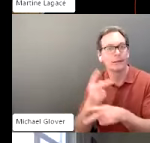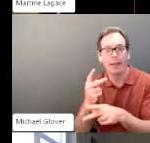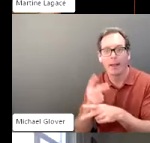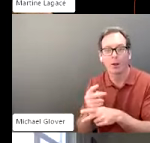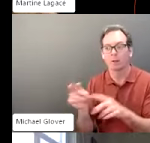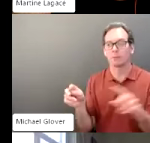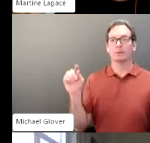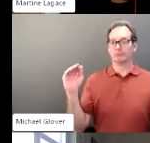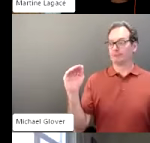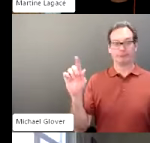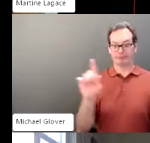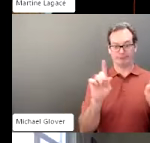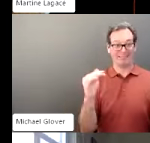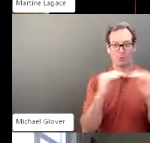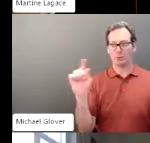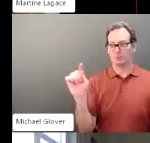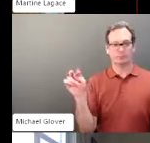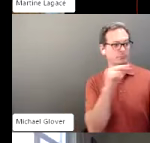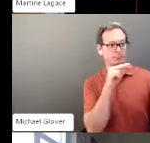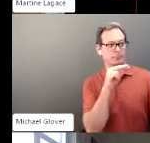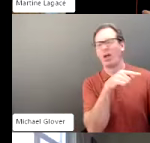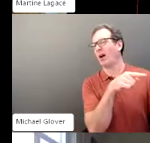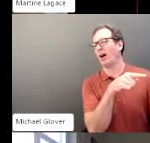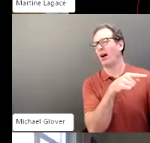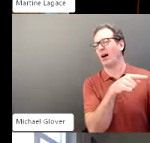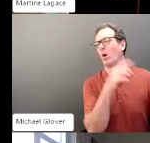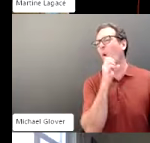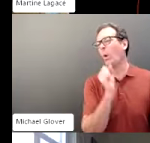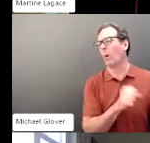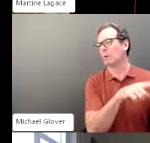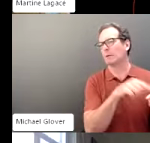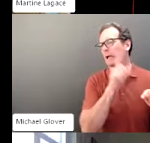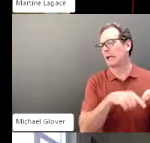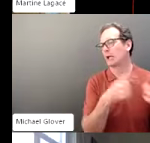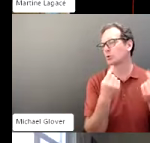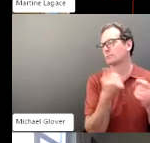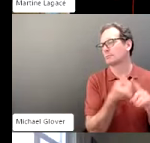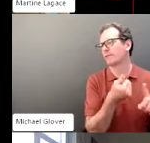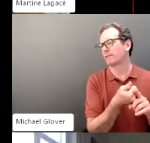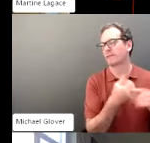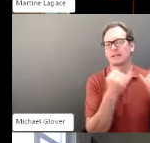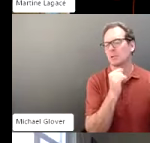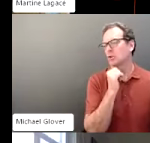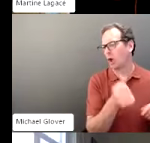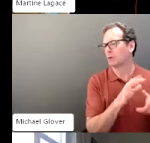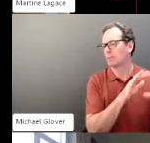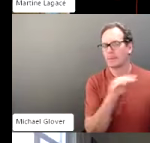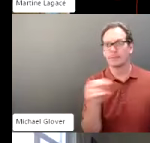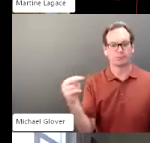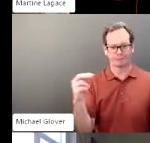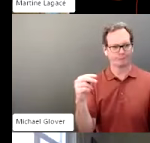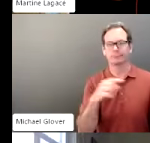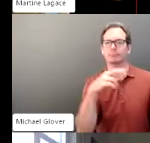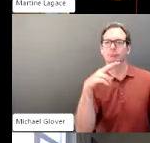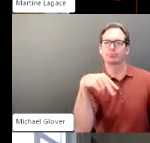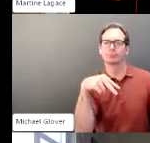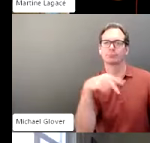care facilities, that are not autonomous, and so on. One explanation of intragenerational ageism